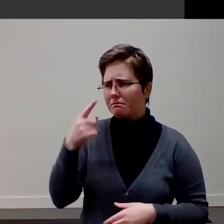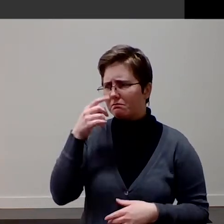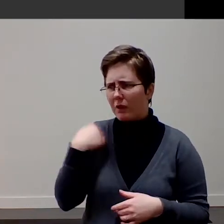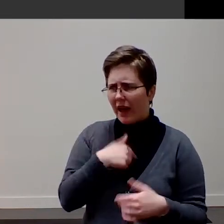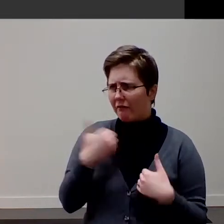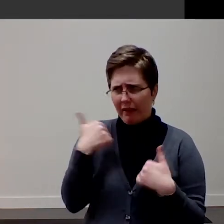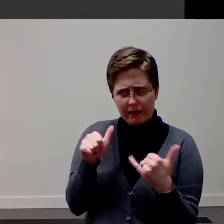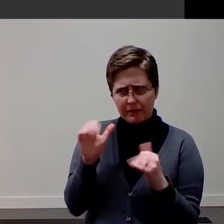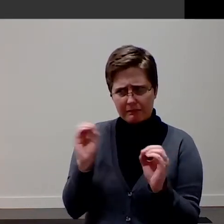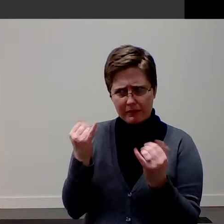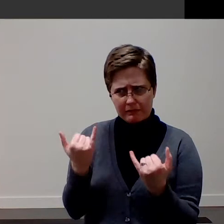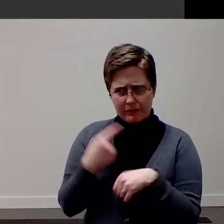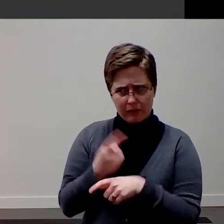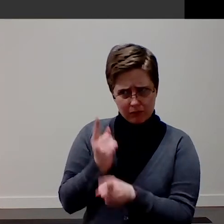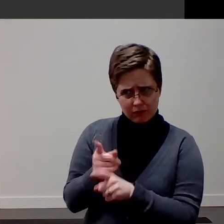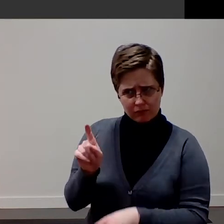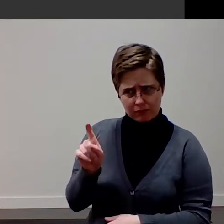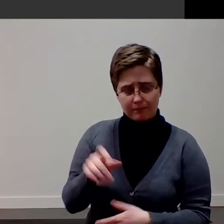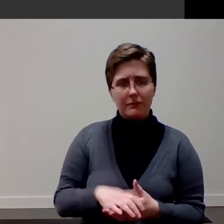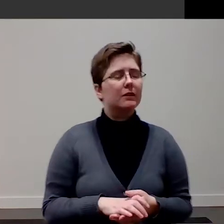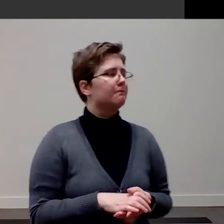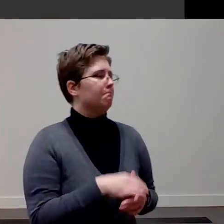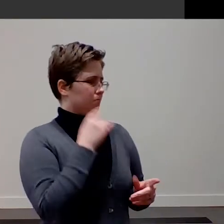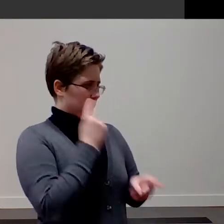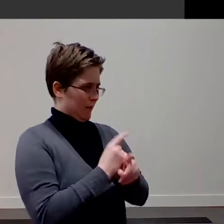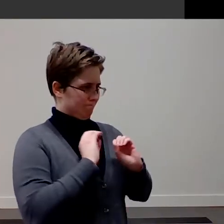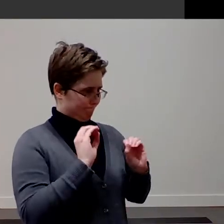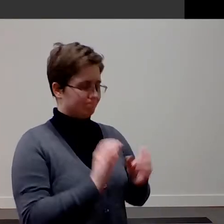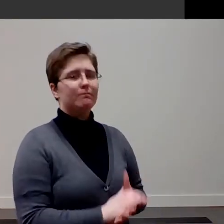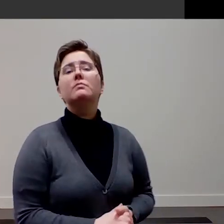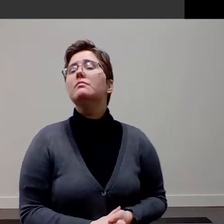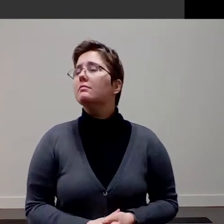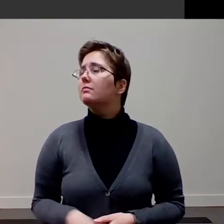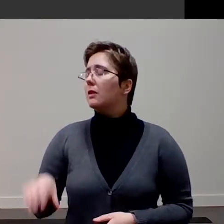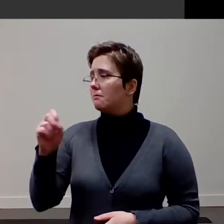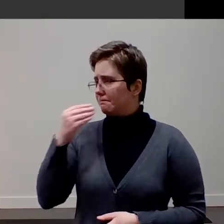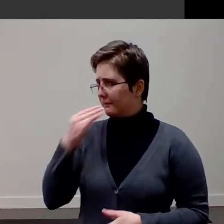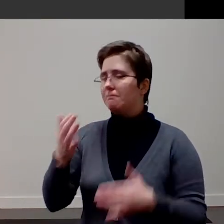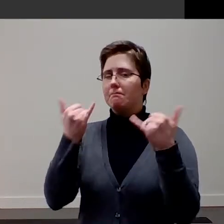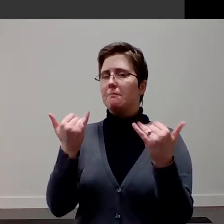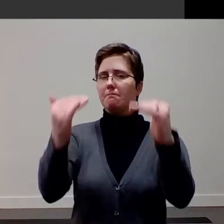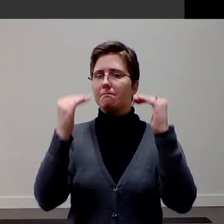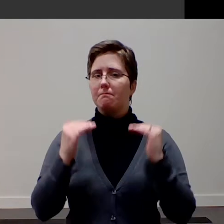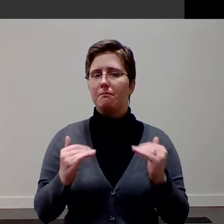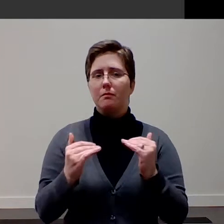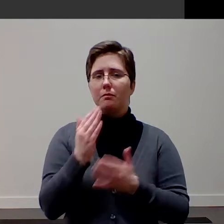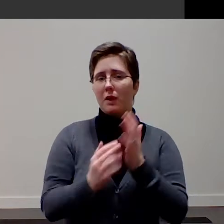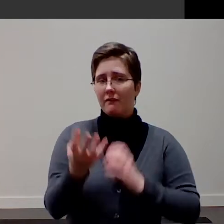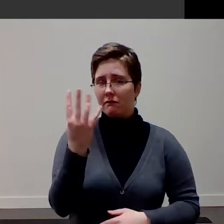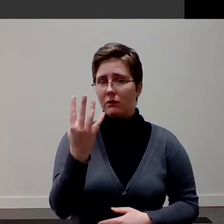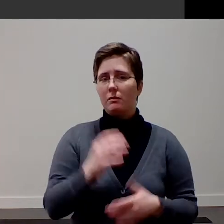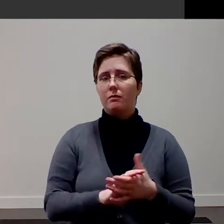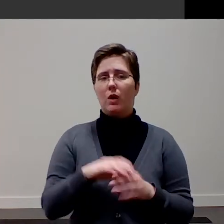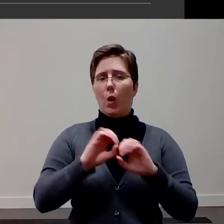community comments this meeting. Is that correct? That is correct. All right, then we'll go on to section four, which